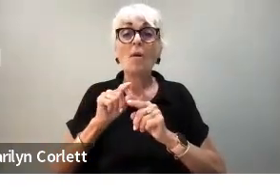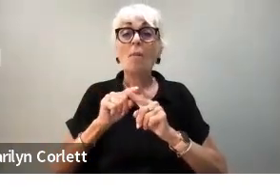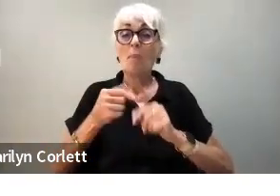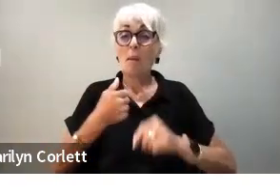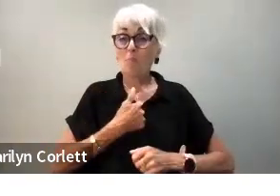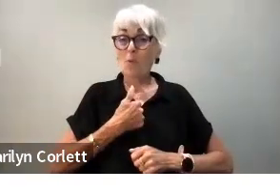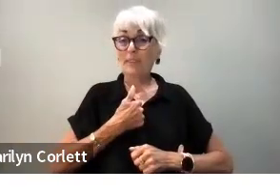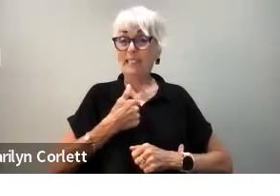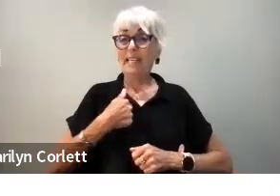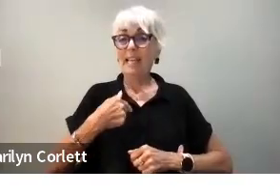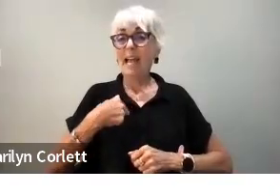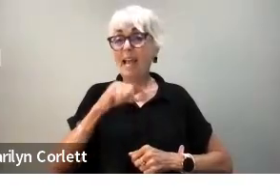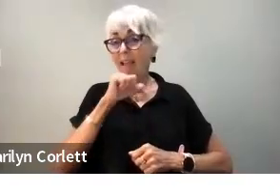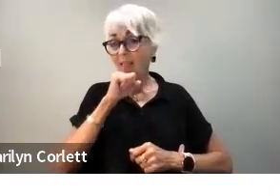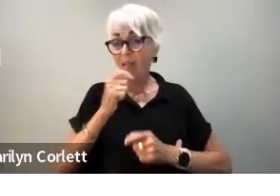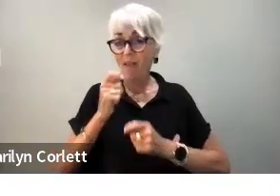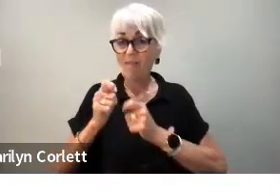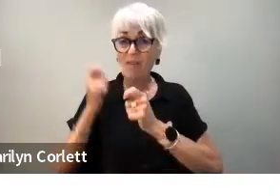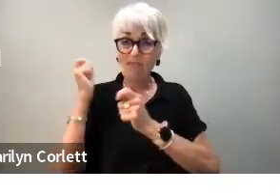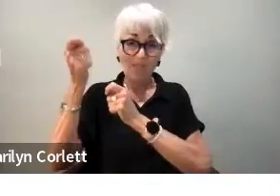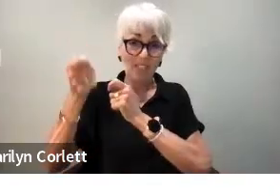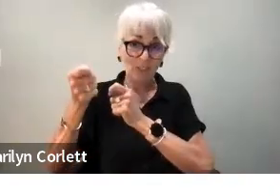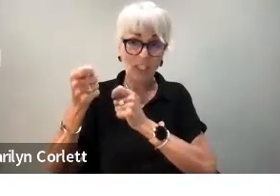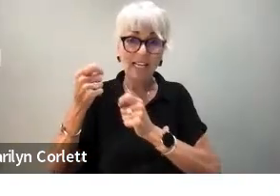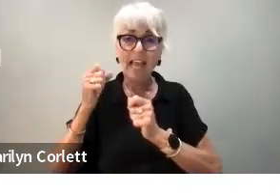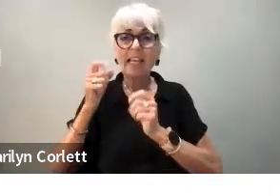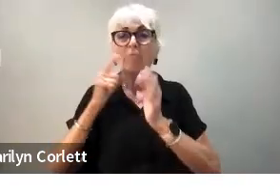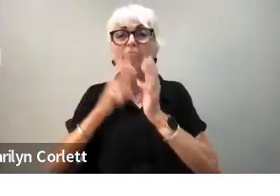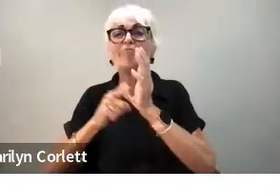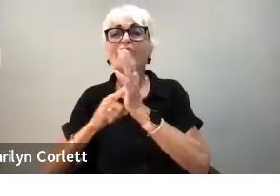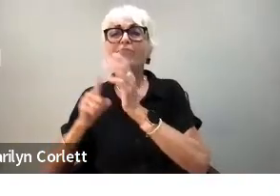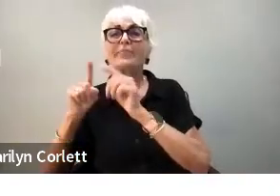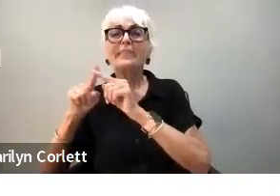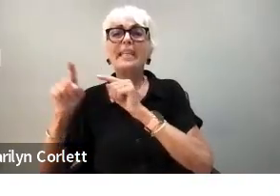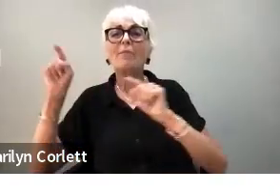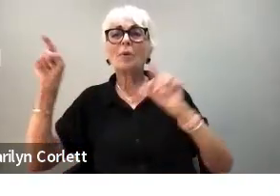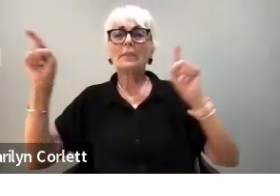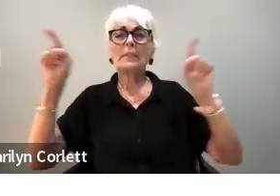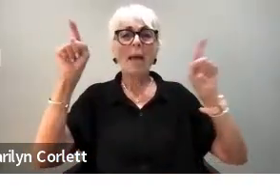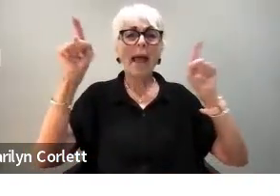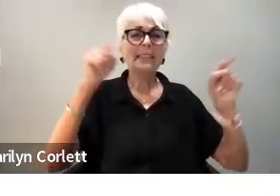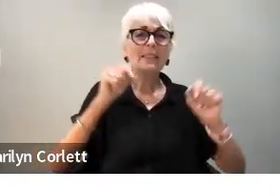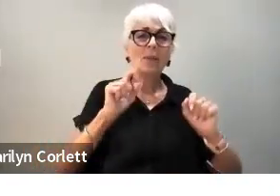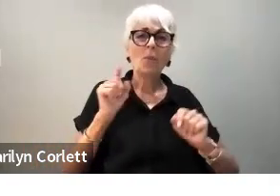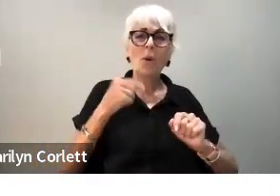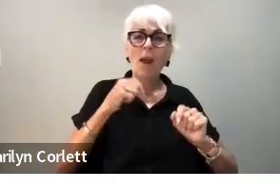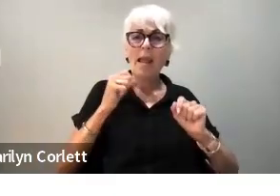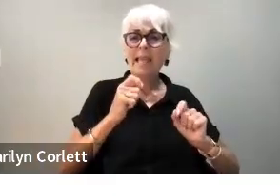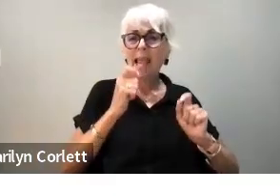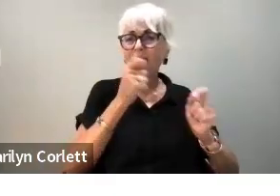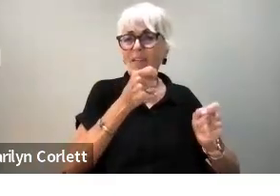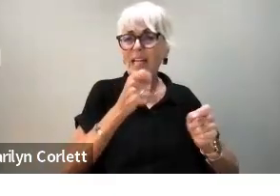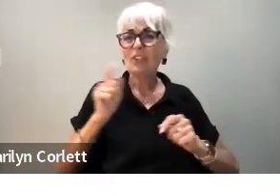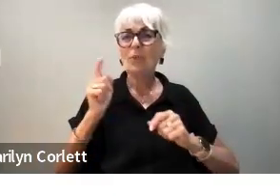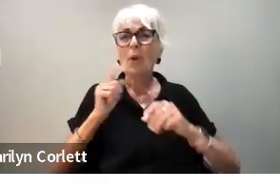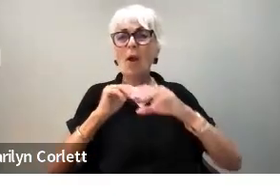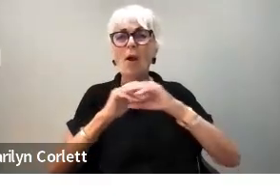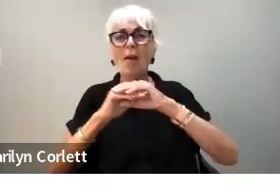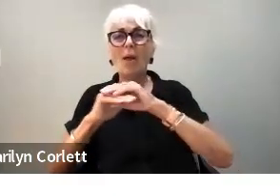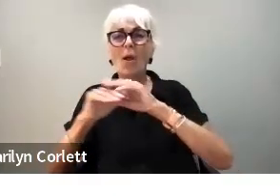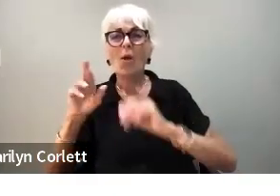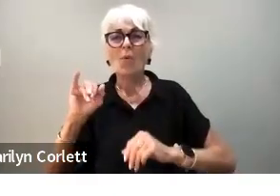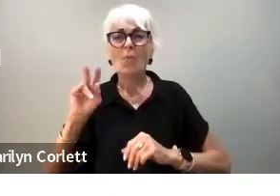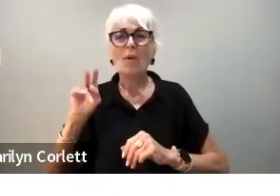So I can scope out different spots that I'm going to go fishing at, see where the access is to the rivers, um,